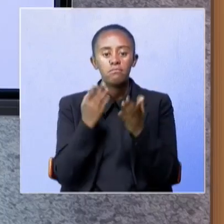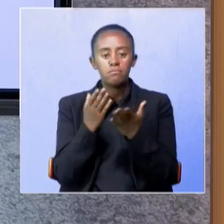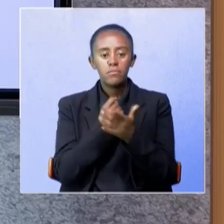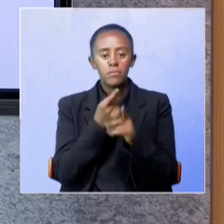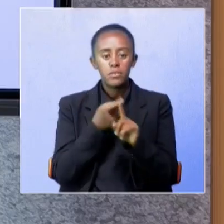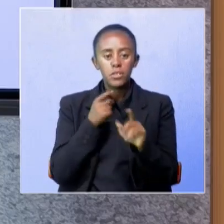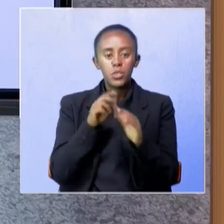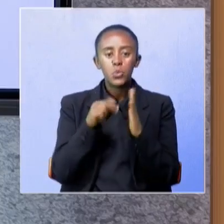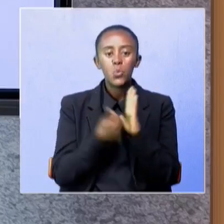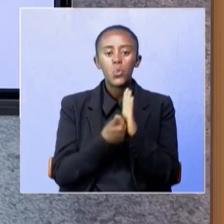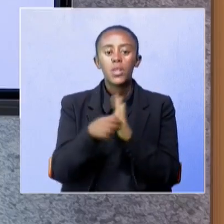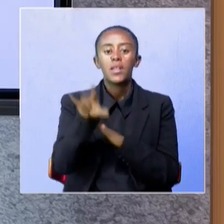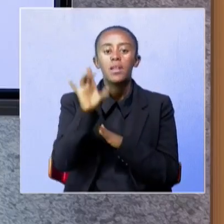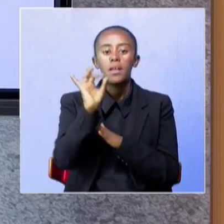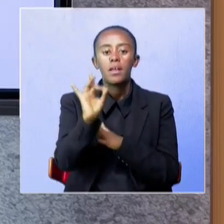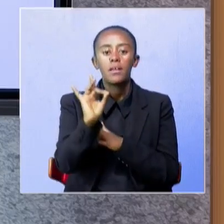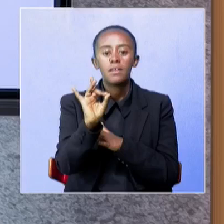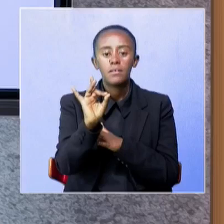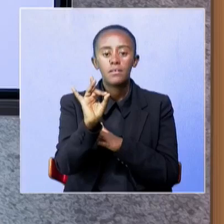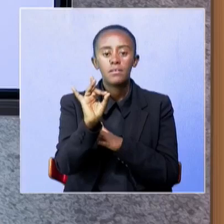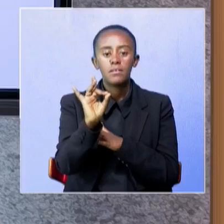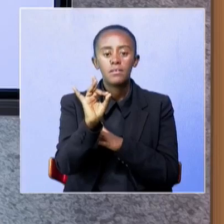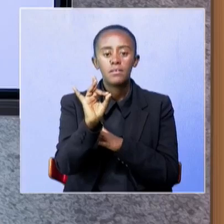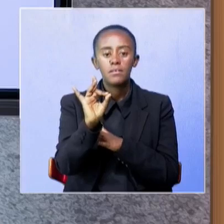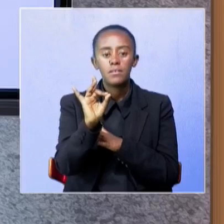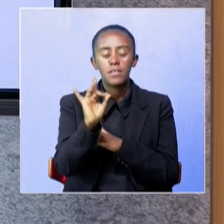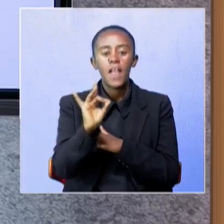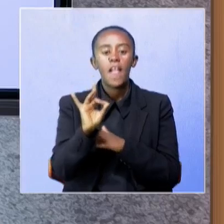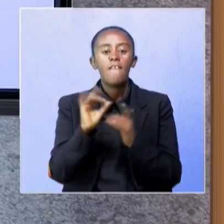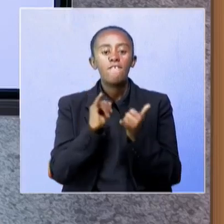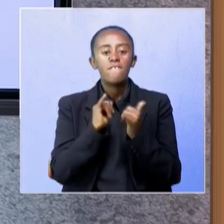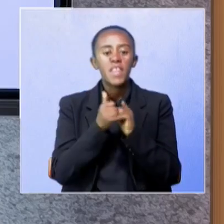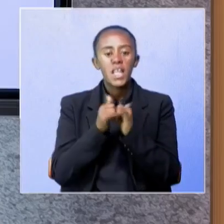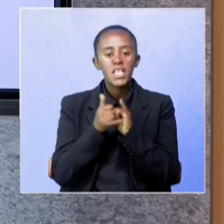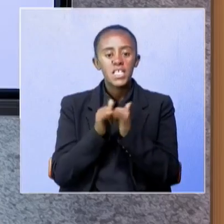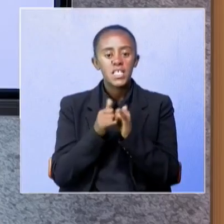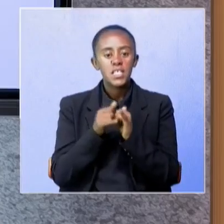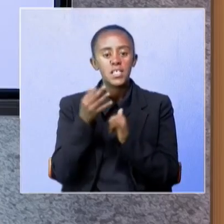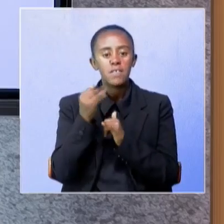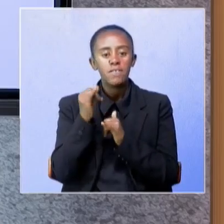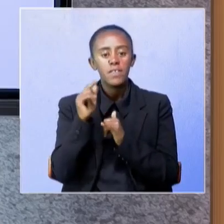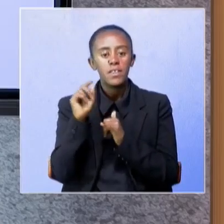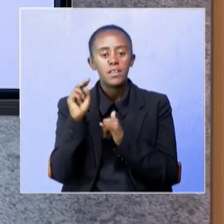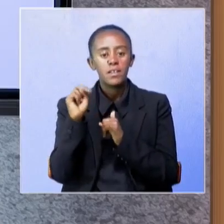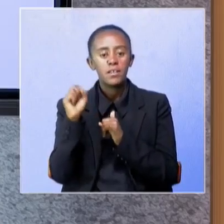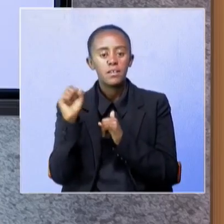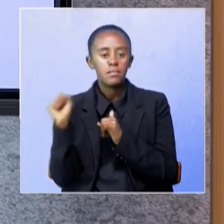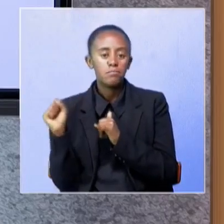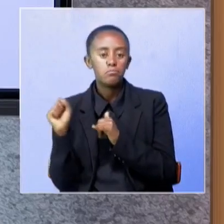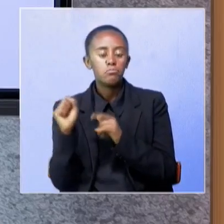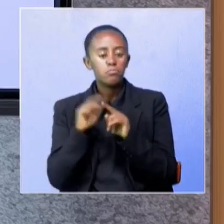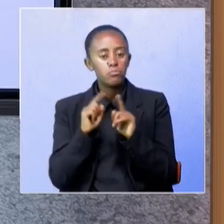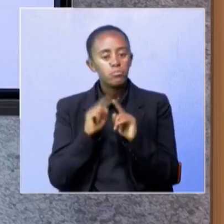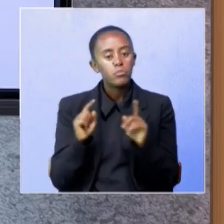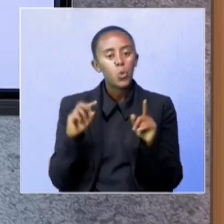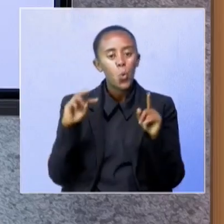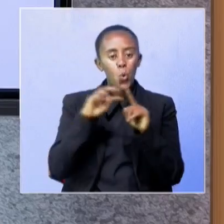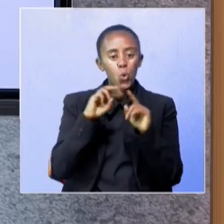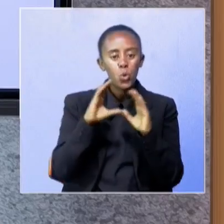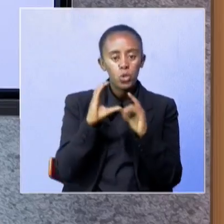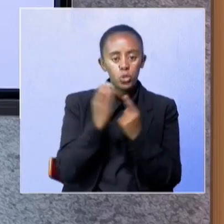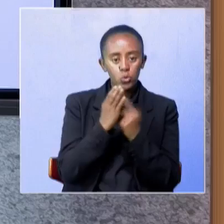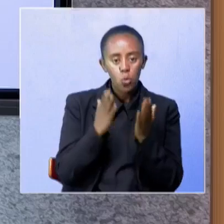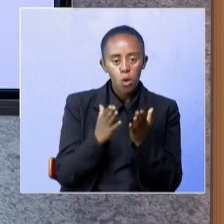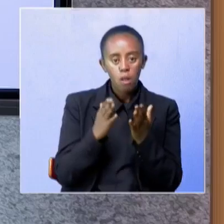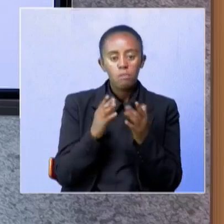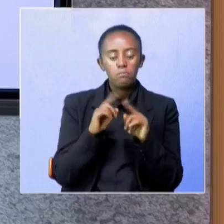Unit 8's topic, fitness. So before we talk about these contextual vocabularies that we